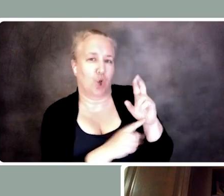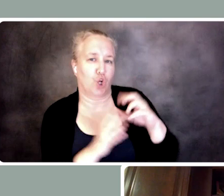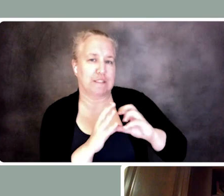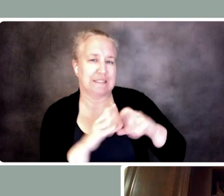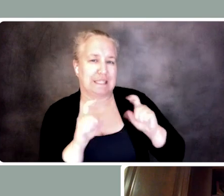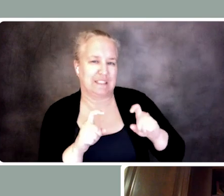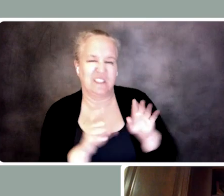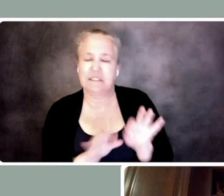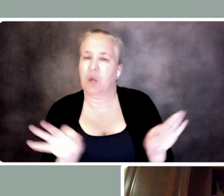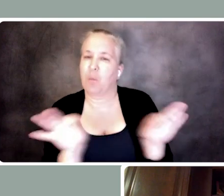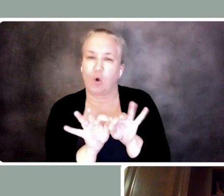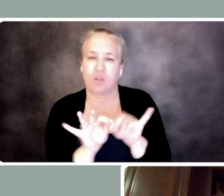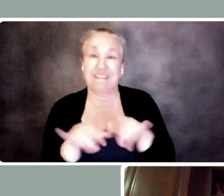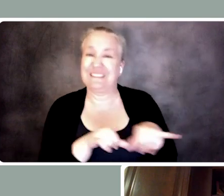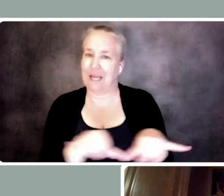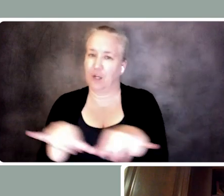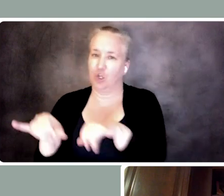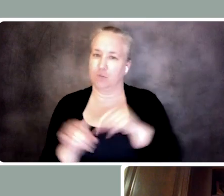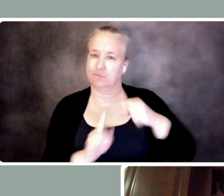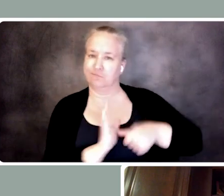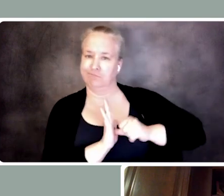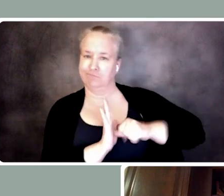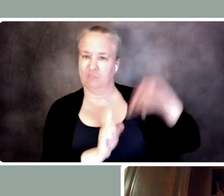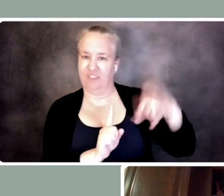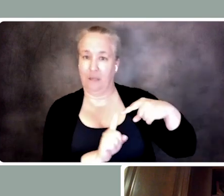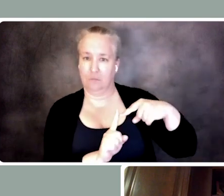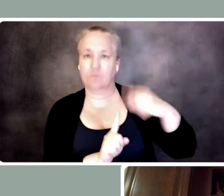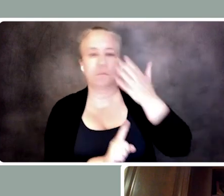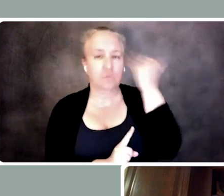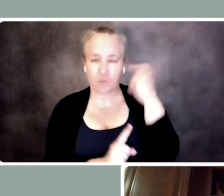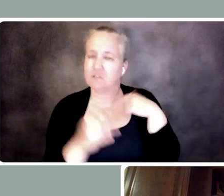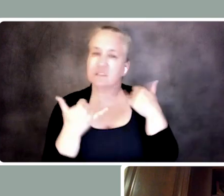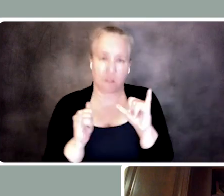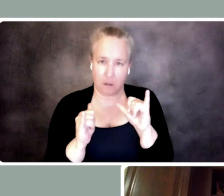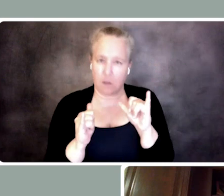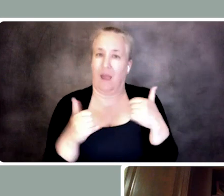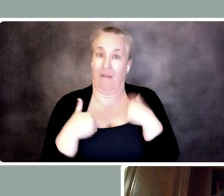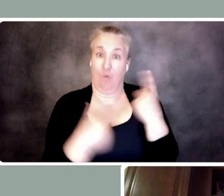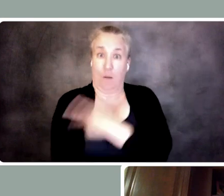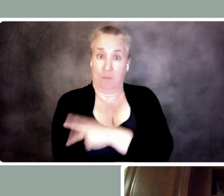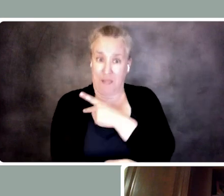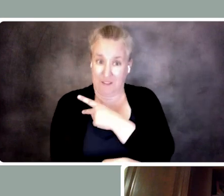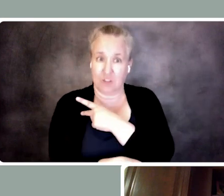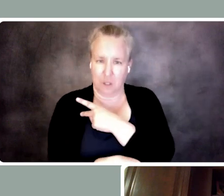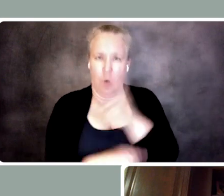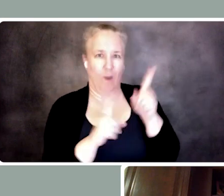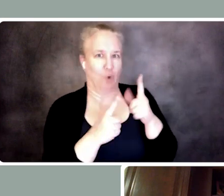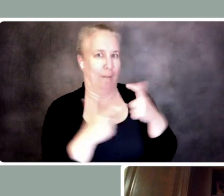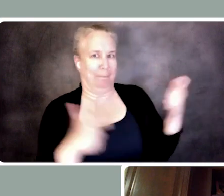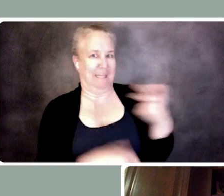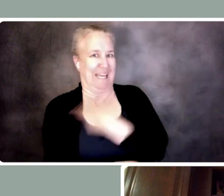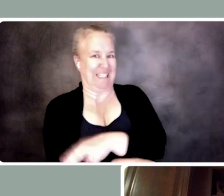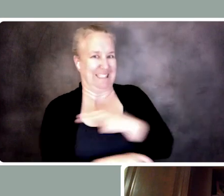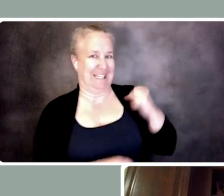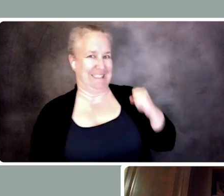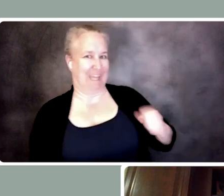that is like very, very important, because I have a patient who went to a really big institution down south. I will not take the